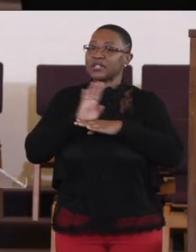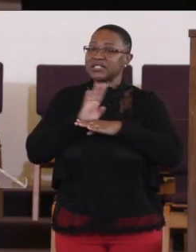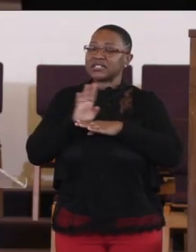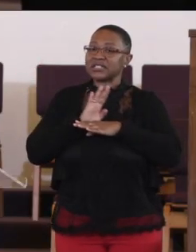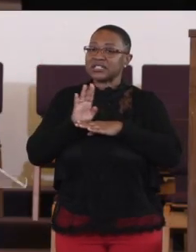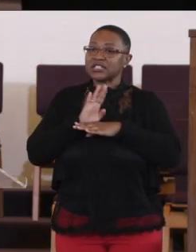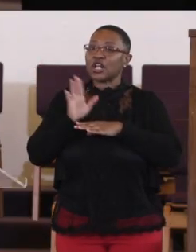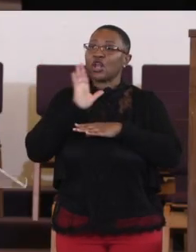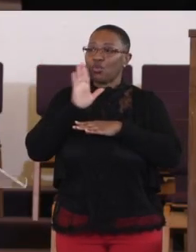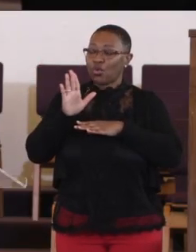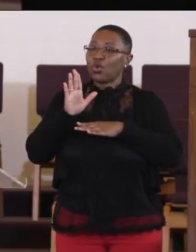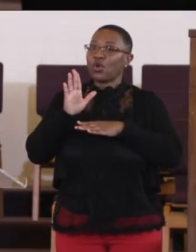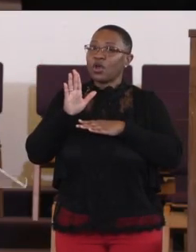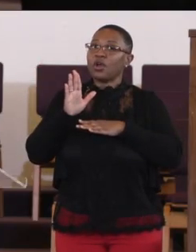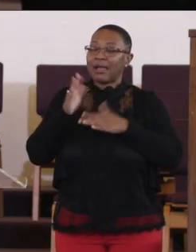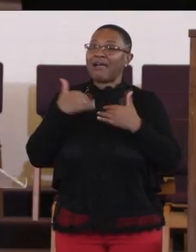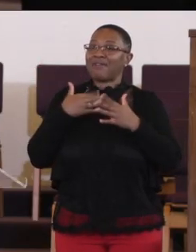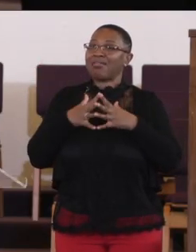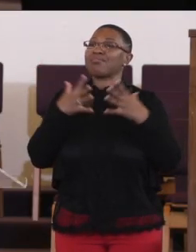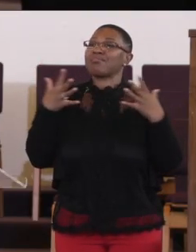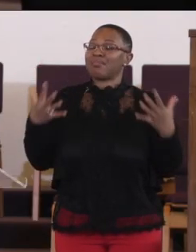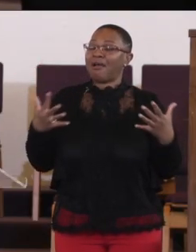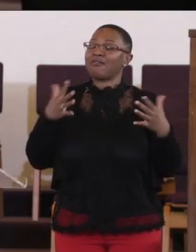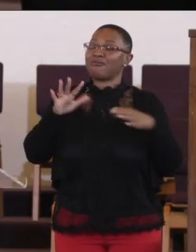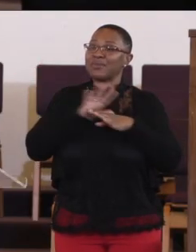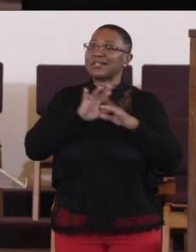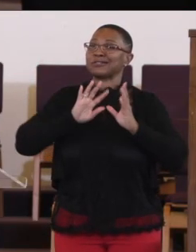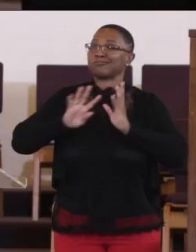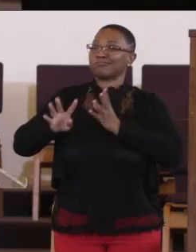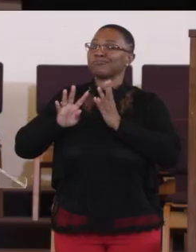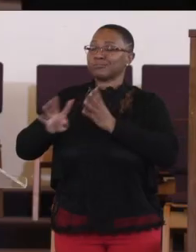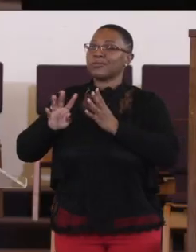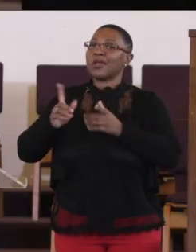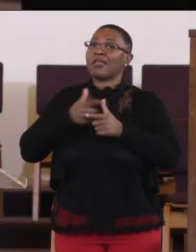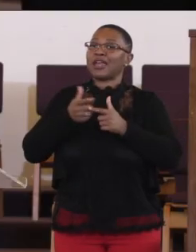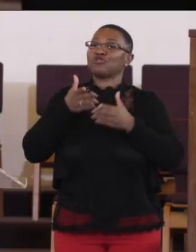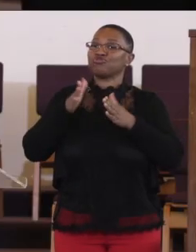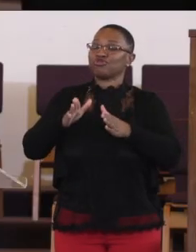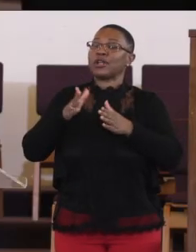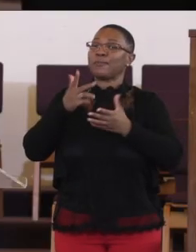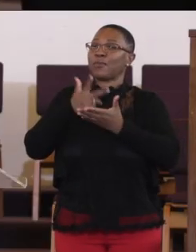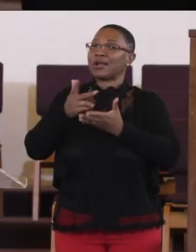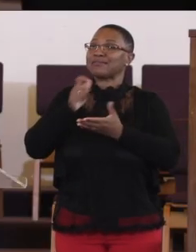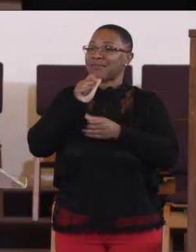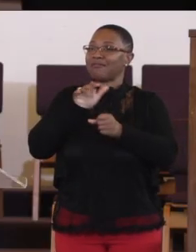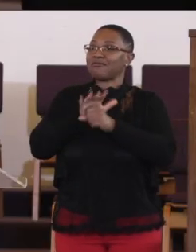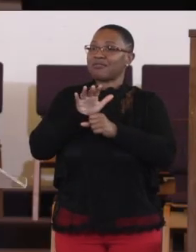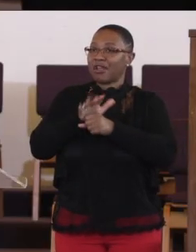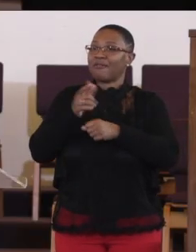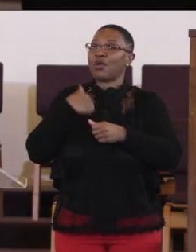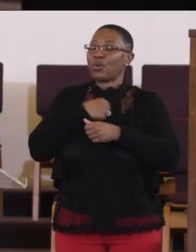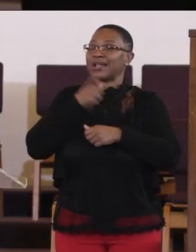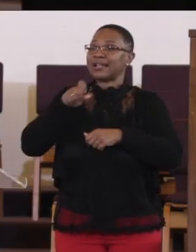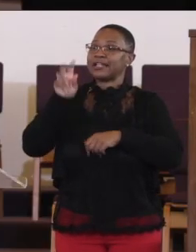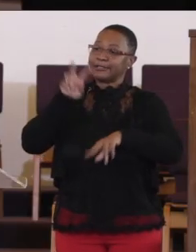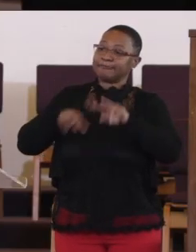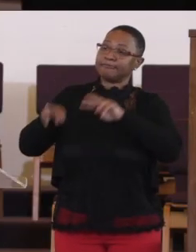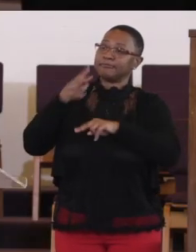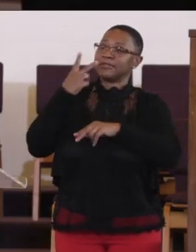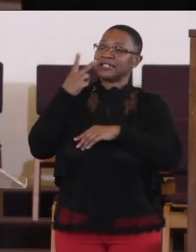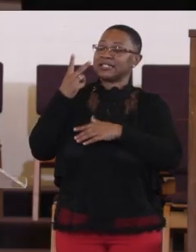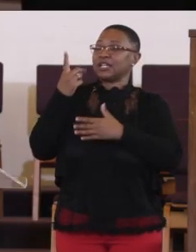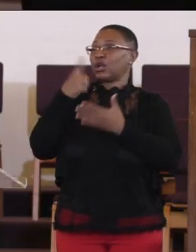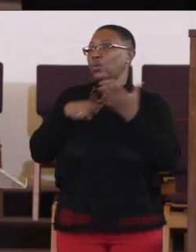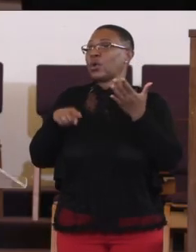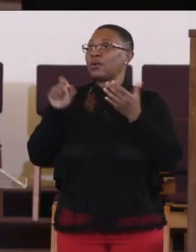so much business that the existing on-street parking won't be adequate for you. I think we'd have to really take a look at it and see what potential options might be out there.